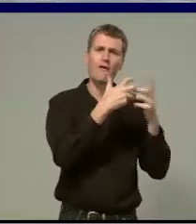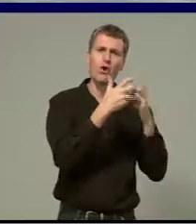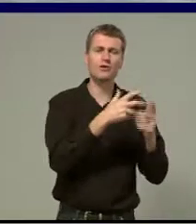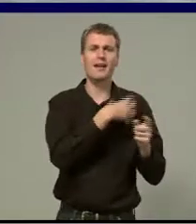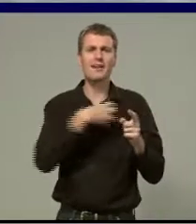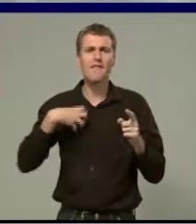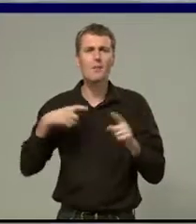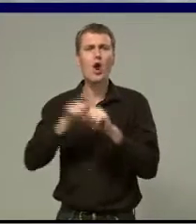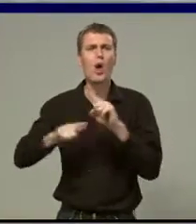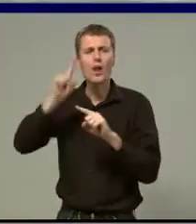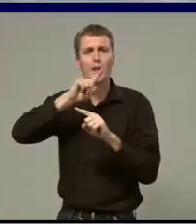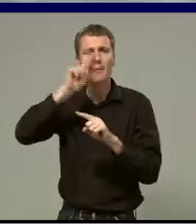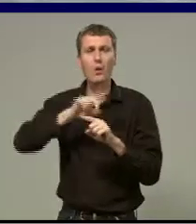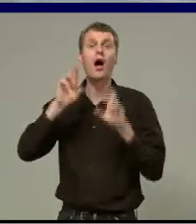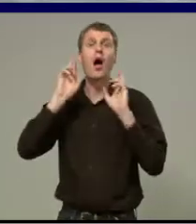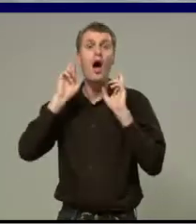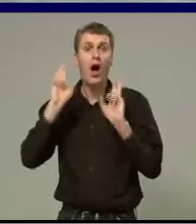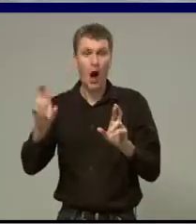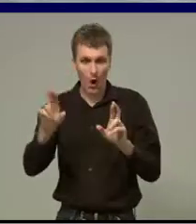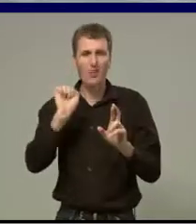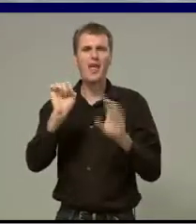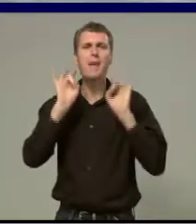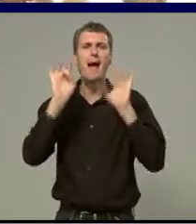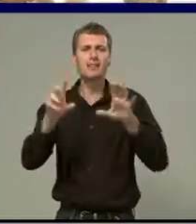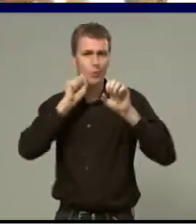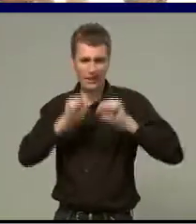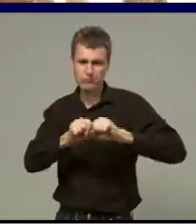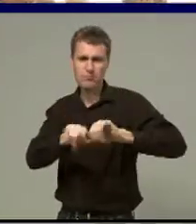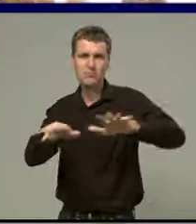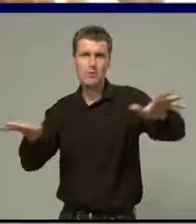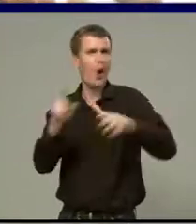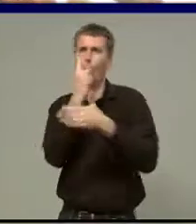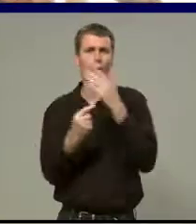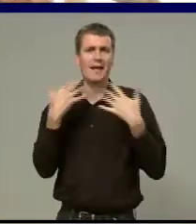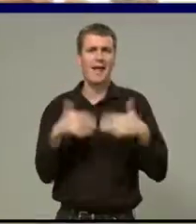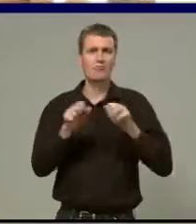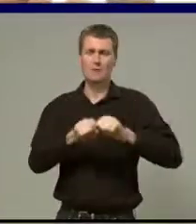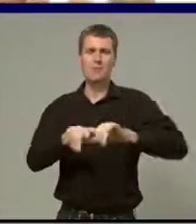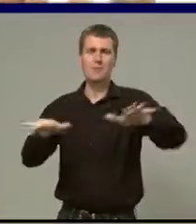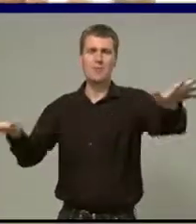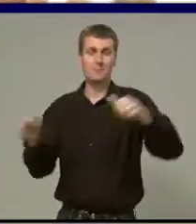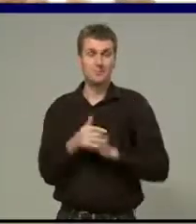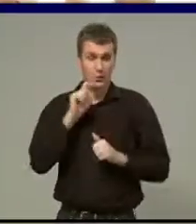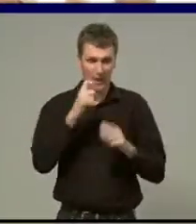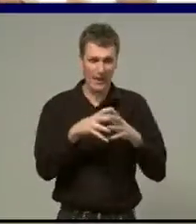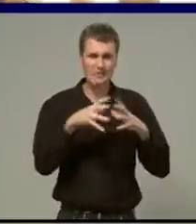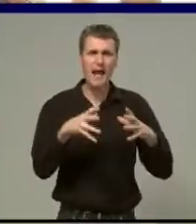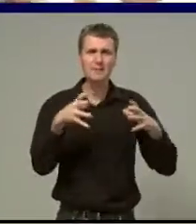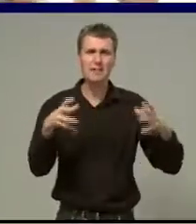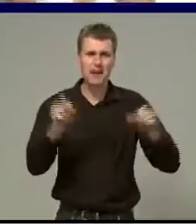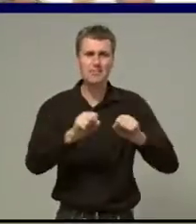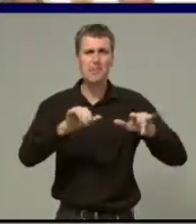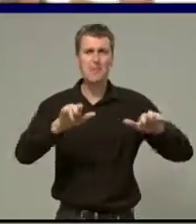to spread their magic beyond the Canterbury Plains. So we begin to expand into larger and larger numbers. I'm hoping that we'll